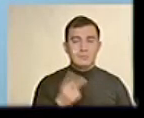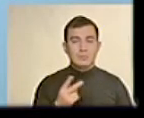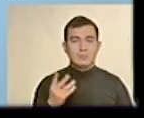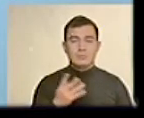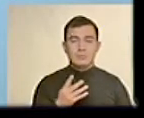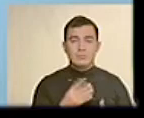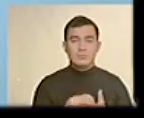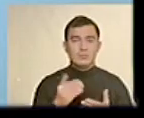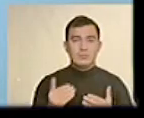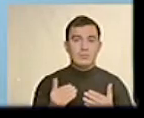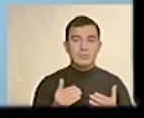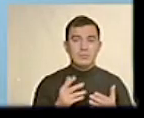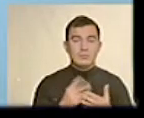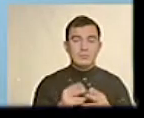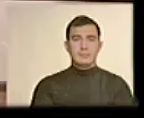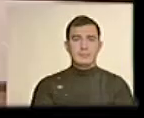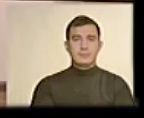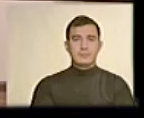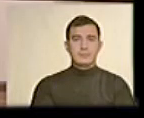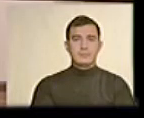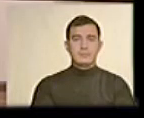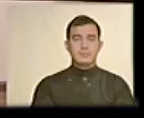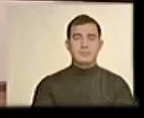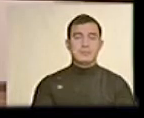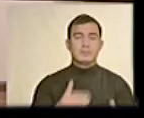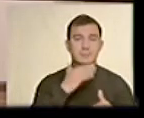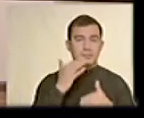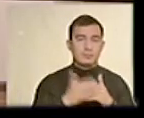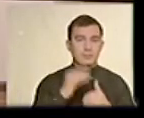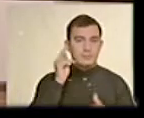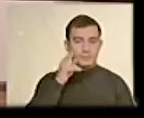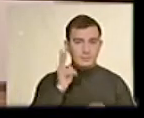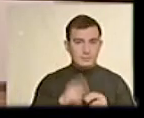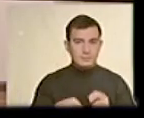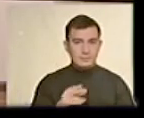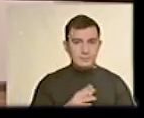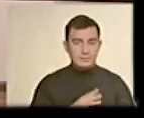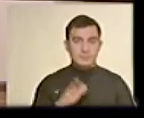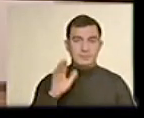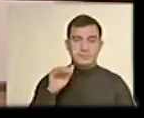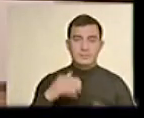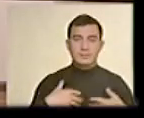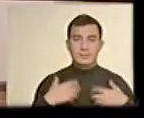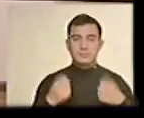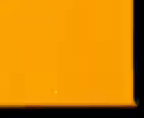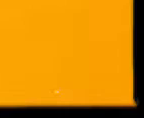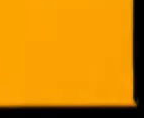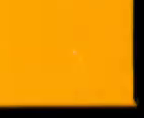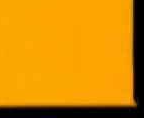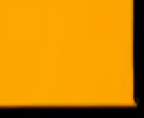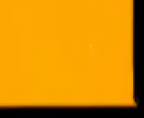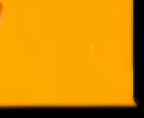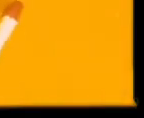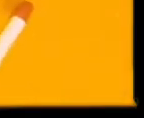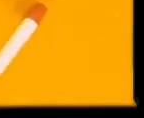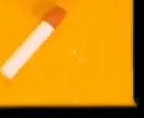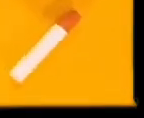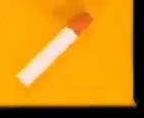4-chi misollarini ishlaysiz. Shuning bilan darsimiz o'z nihoyasiga yetdi. Xayr, salomat bo'ling.